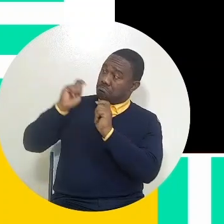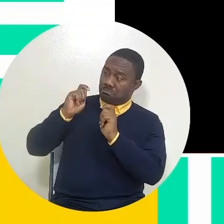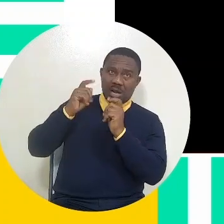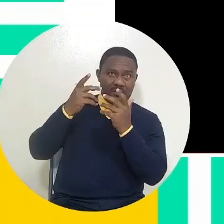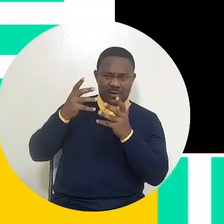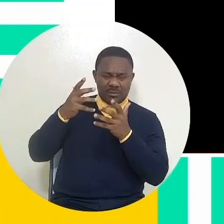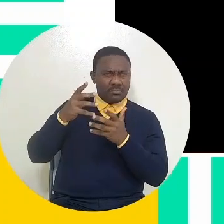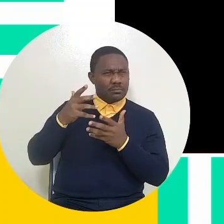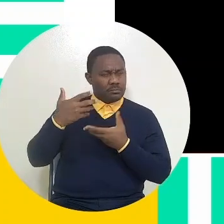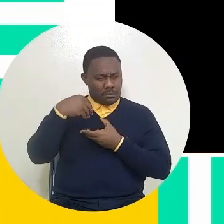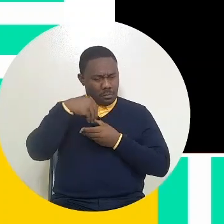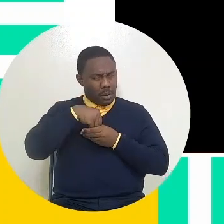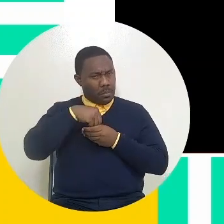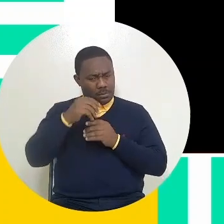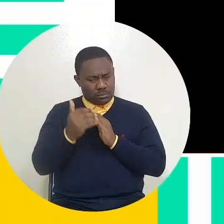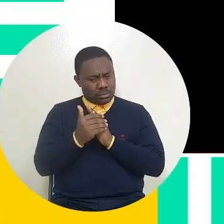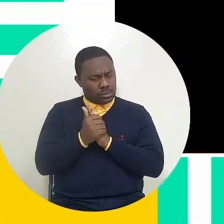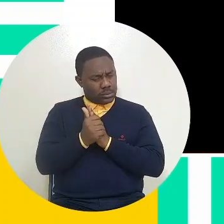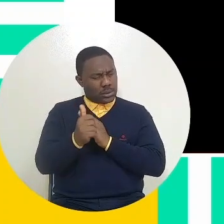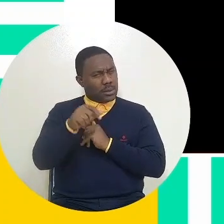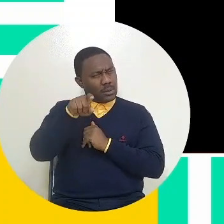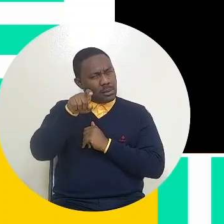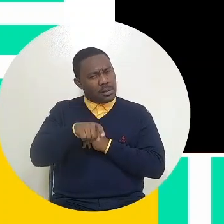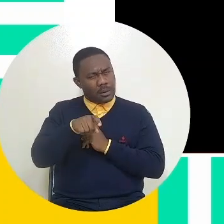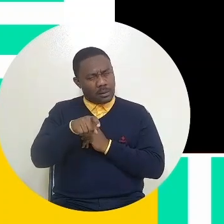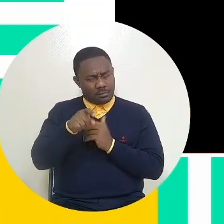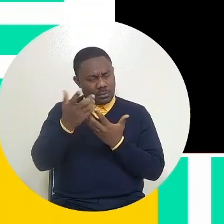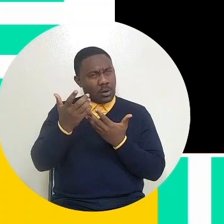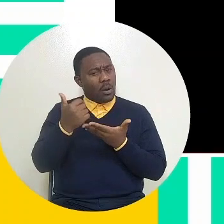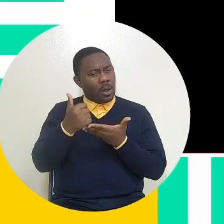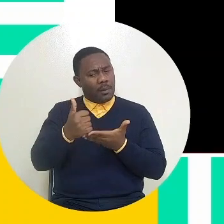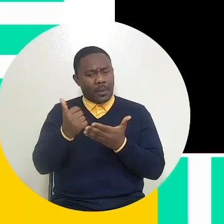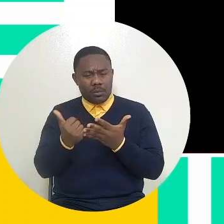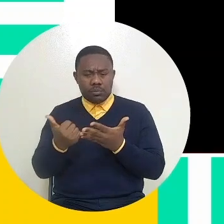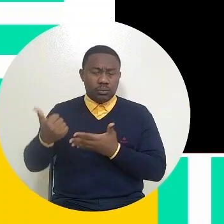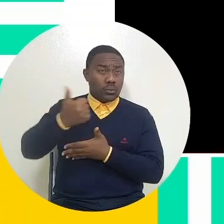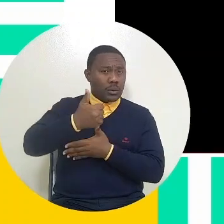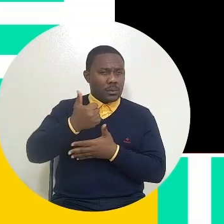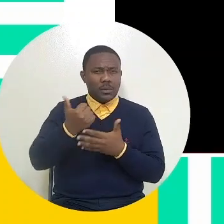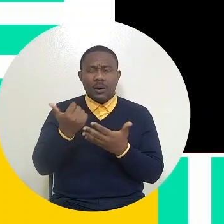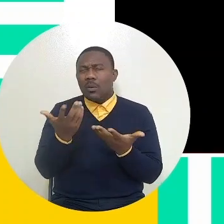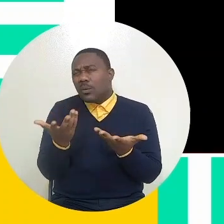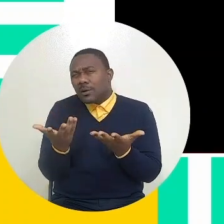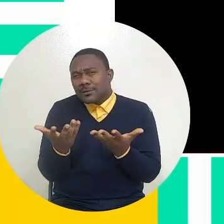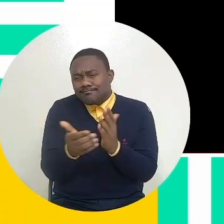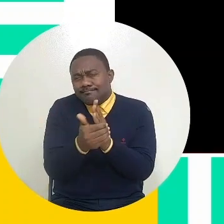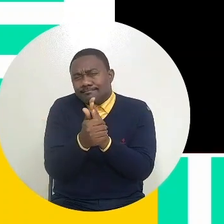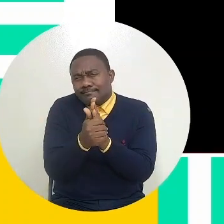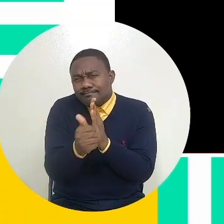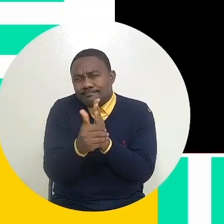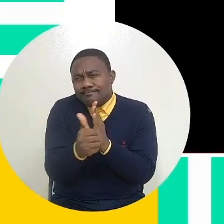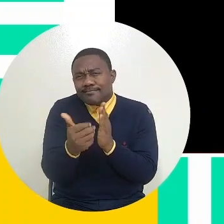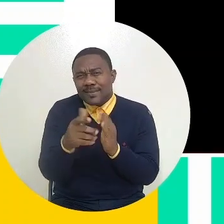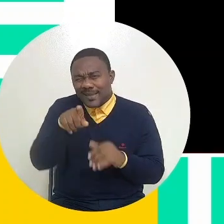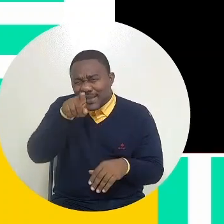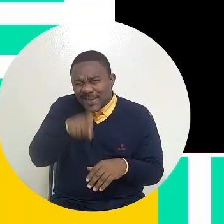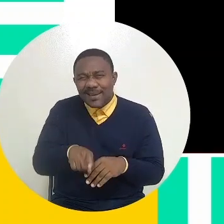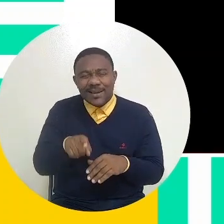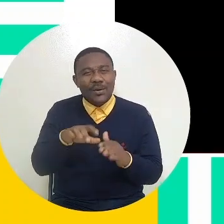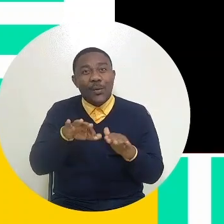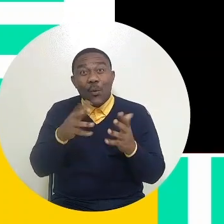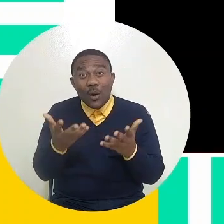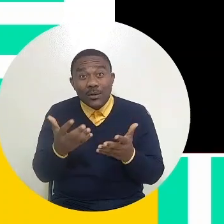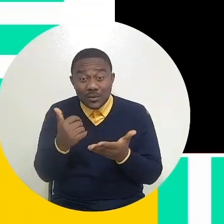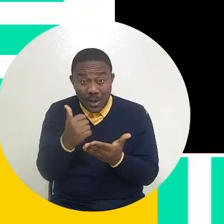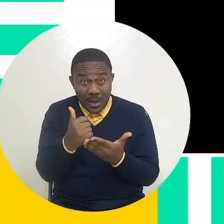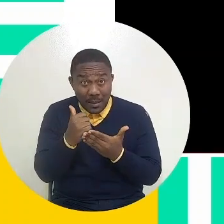add skills. What skills do I need now to add to my existing talents? What skills? Find out the skill sets that you need to add to your talent